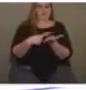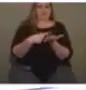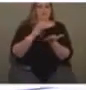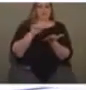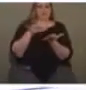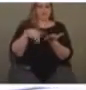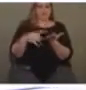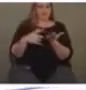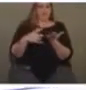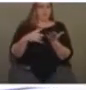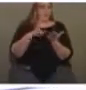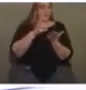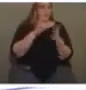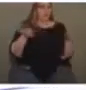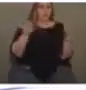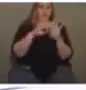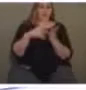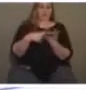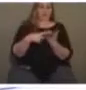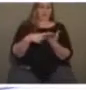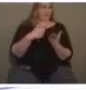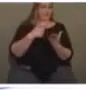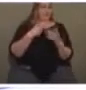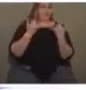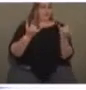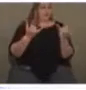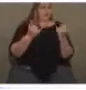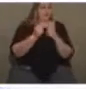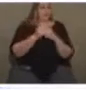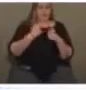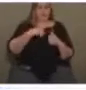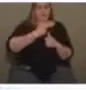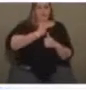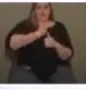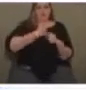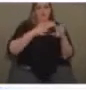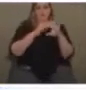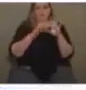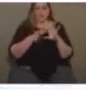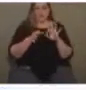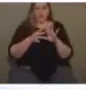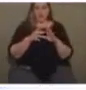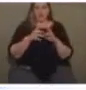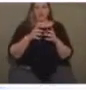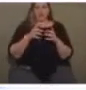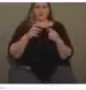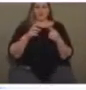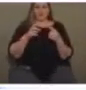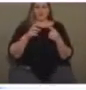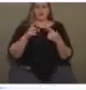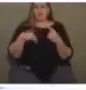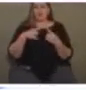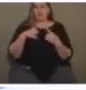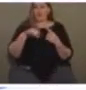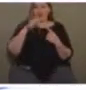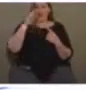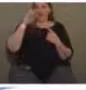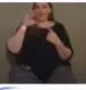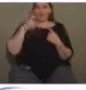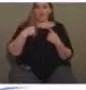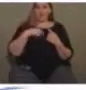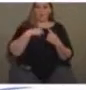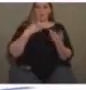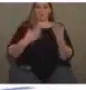that we have today among ourselves, between ourselves, and also in terms of talking to the public. I think we